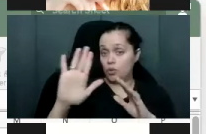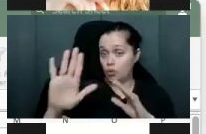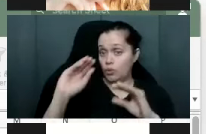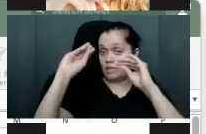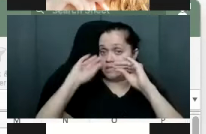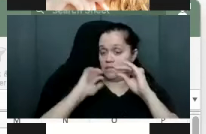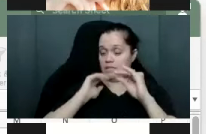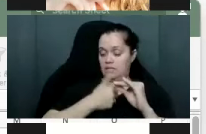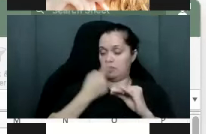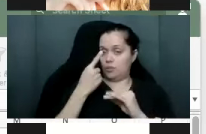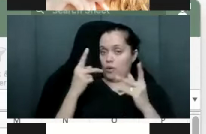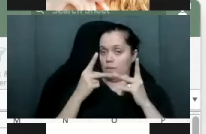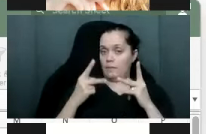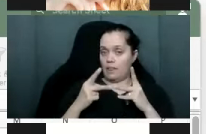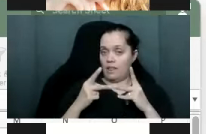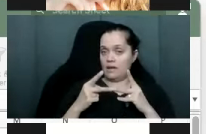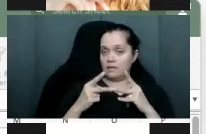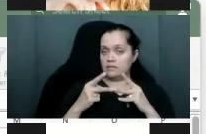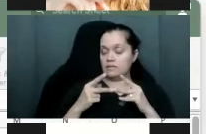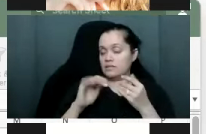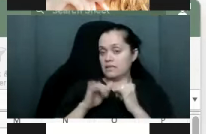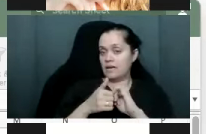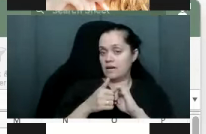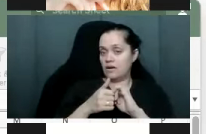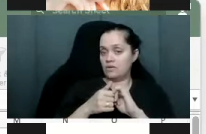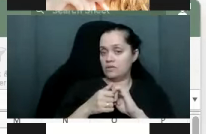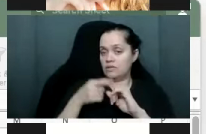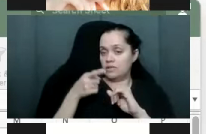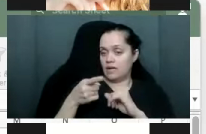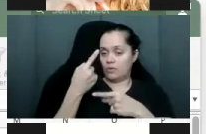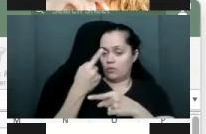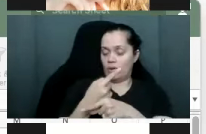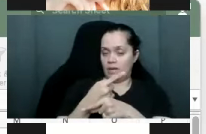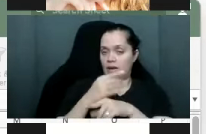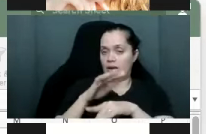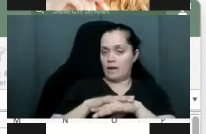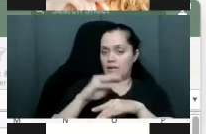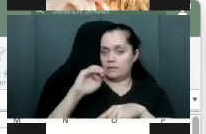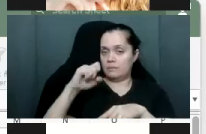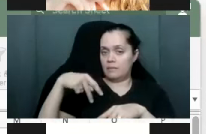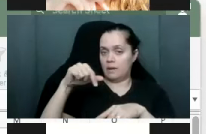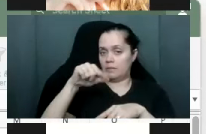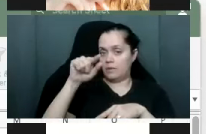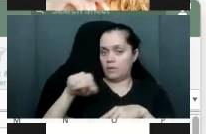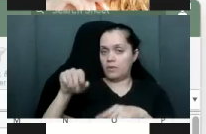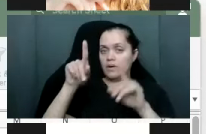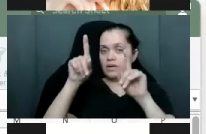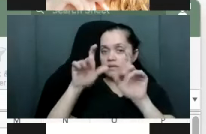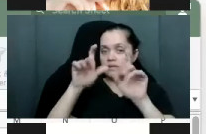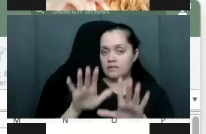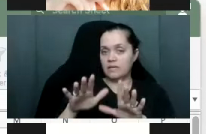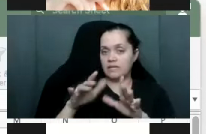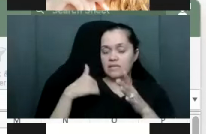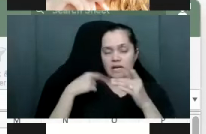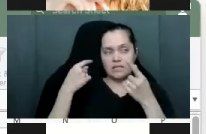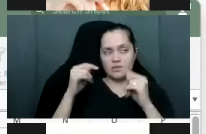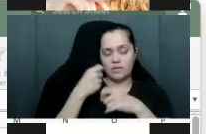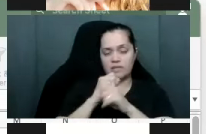one place, just how to get that right on the map quiz. Tests, I try to make the